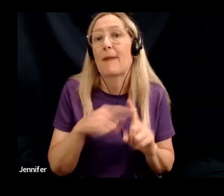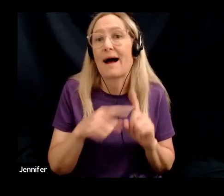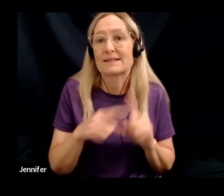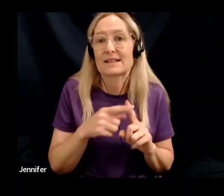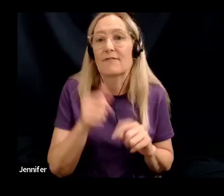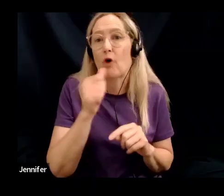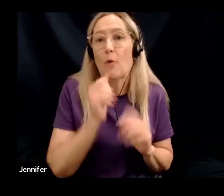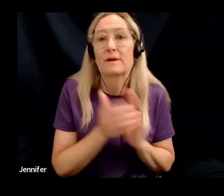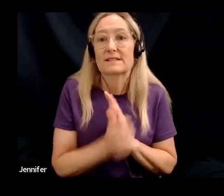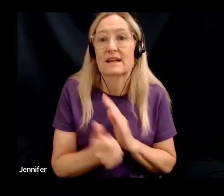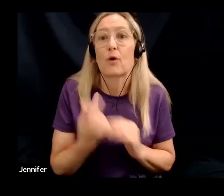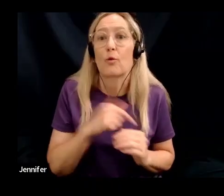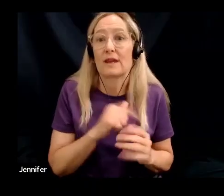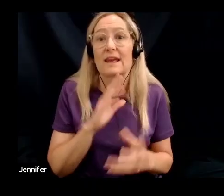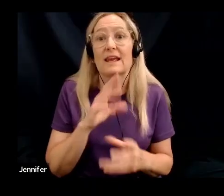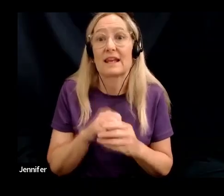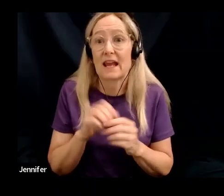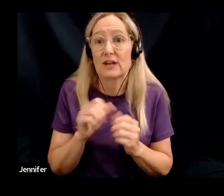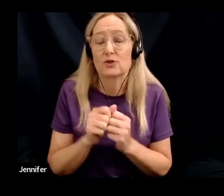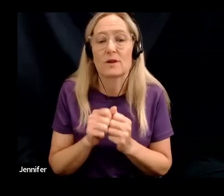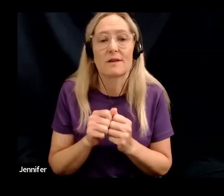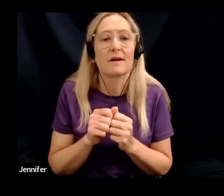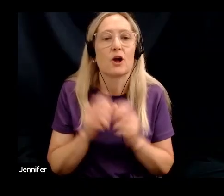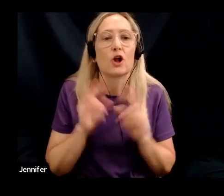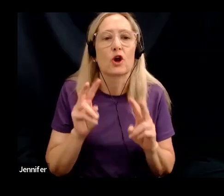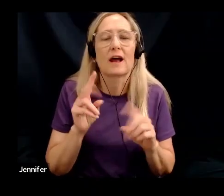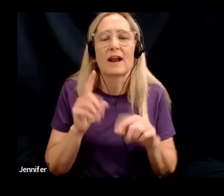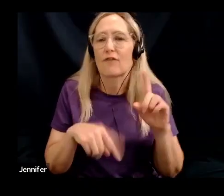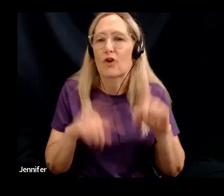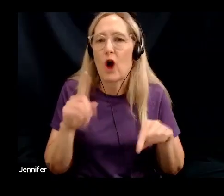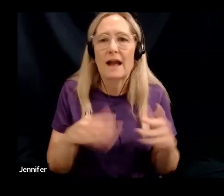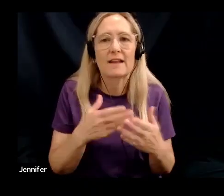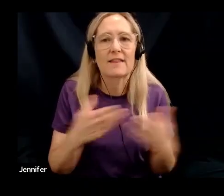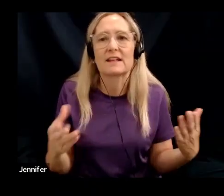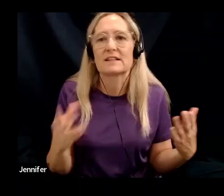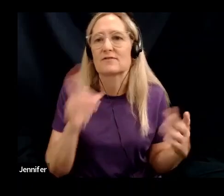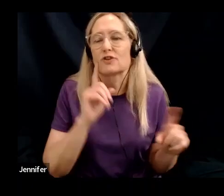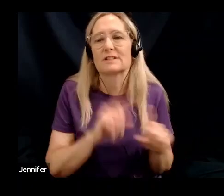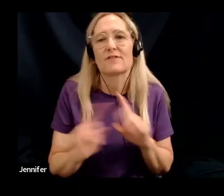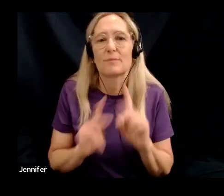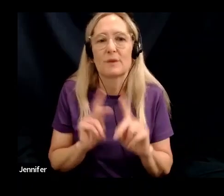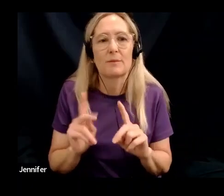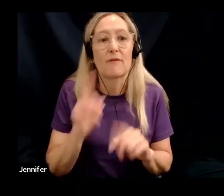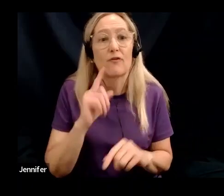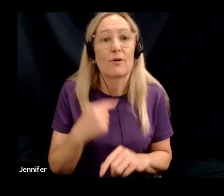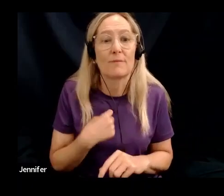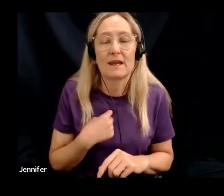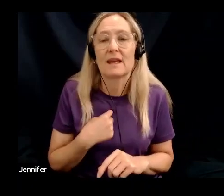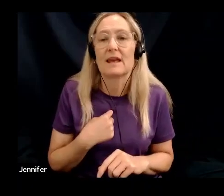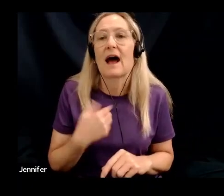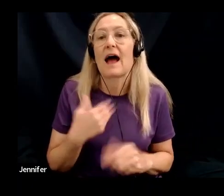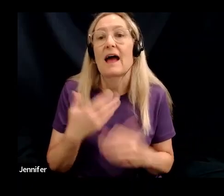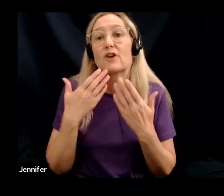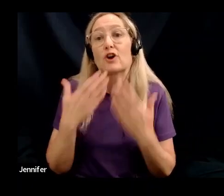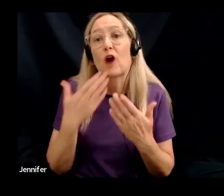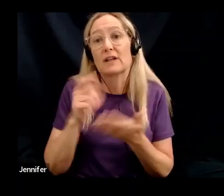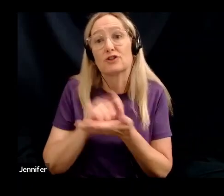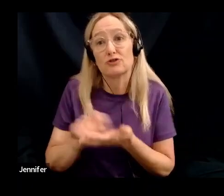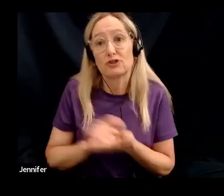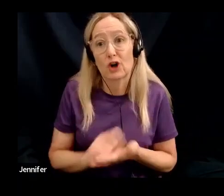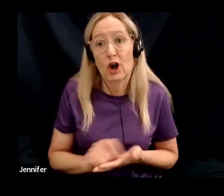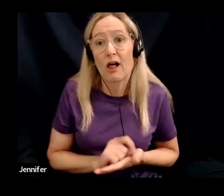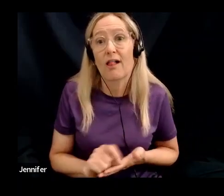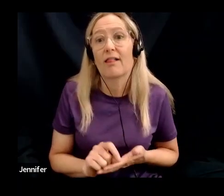can engage in. It might look like a variety of different things for different people. For me, I have a gratitude journal